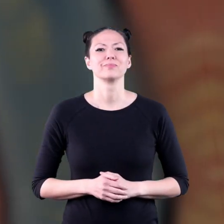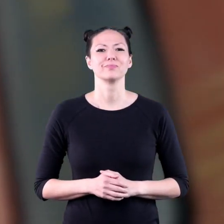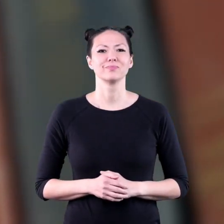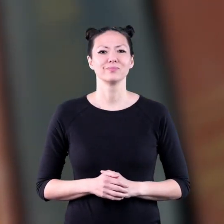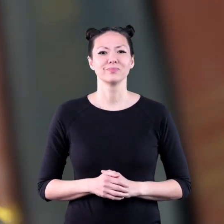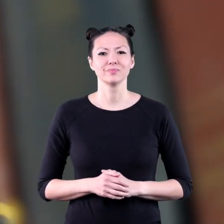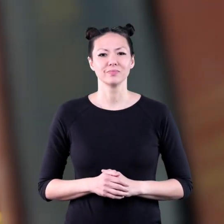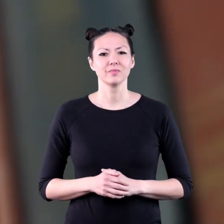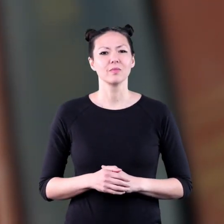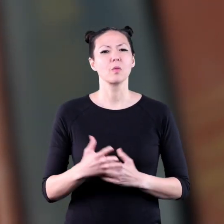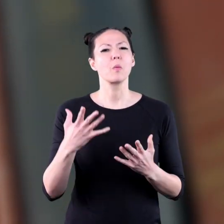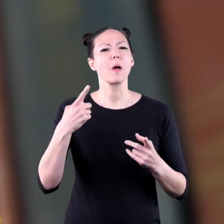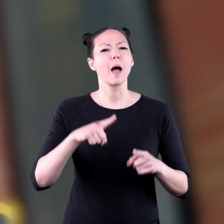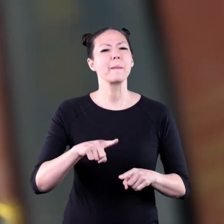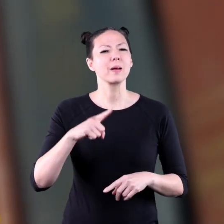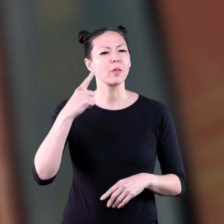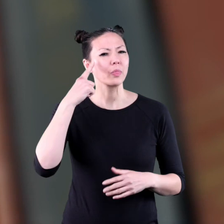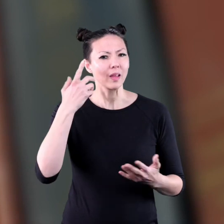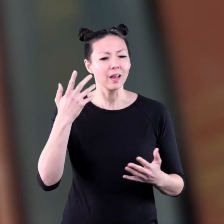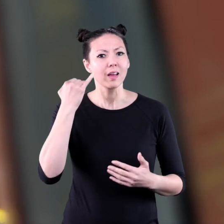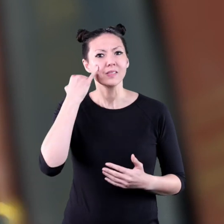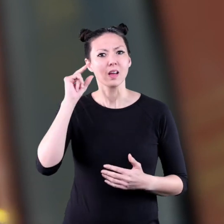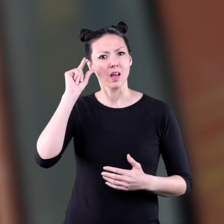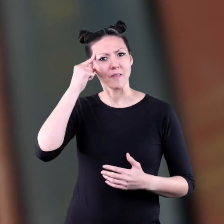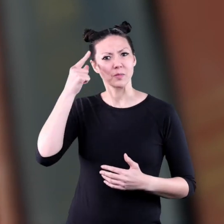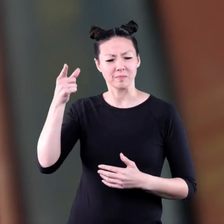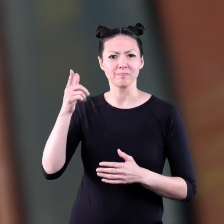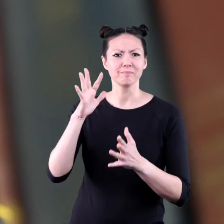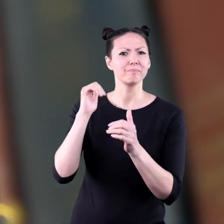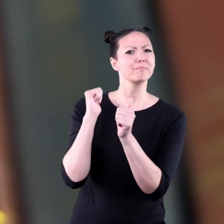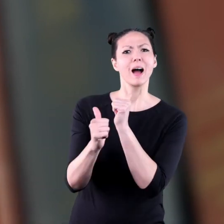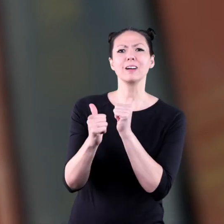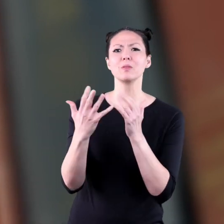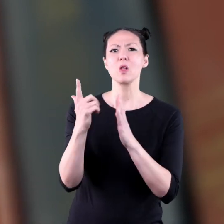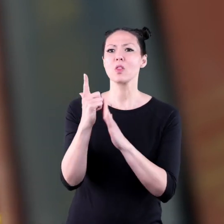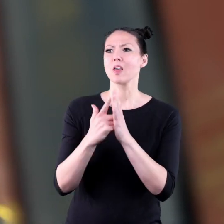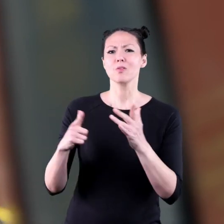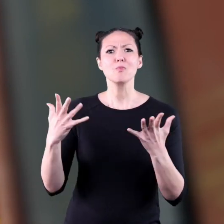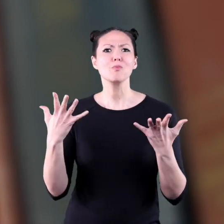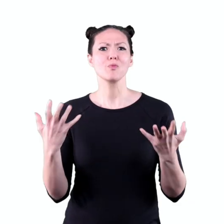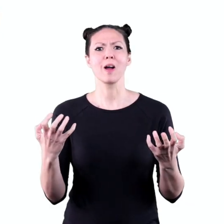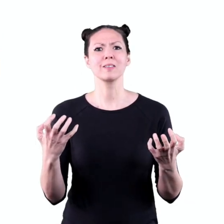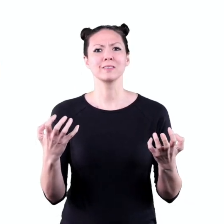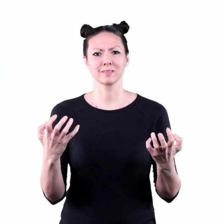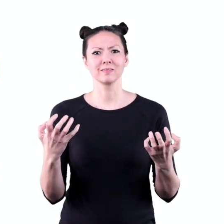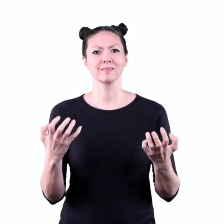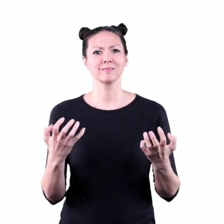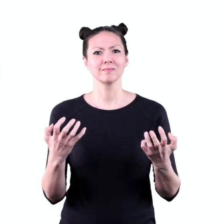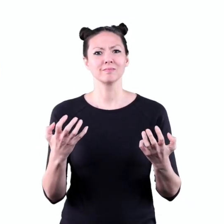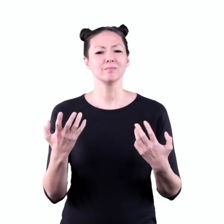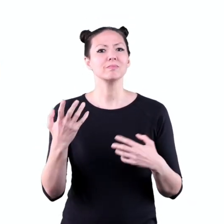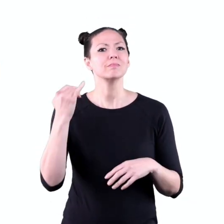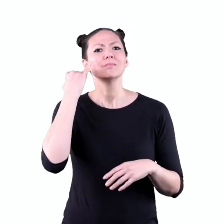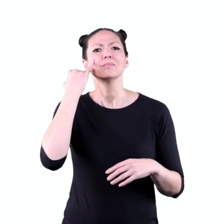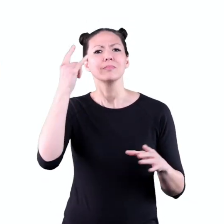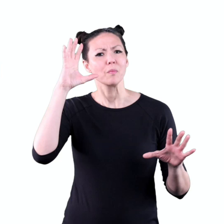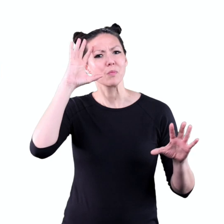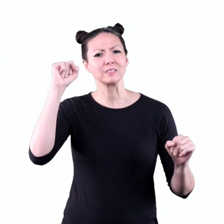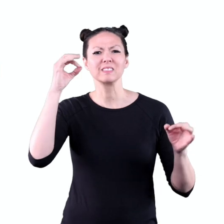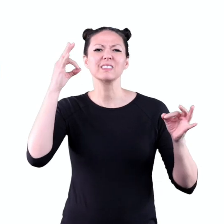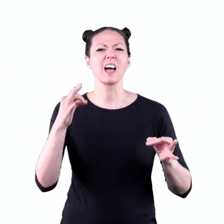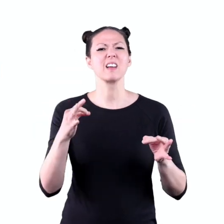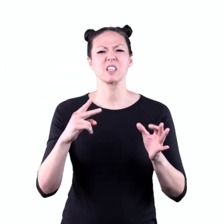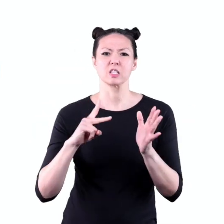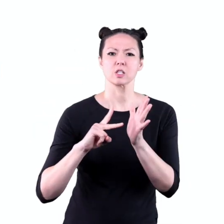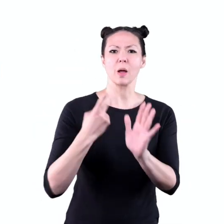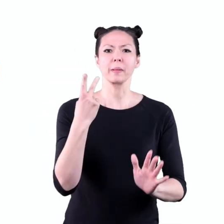What do you think would happen if our government could pass whatever laws they wanted? What if the president decided to double